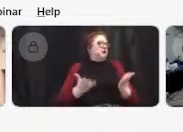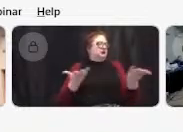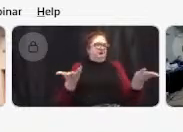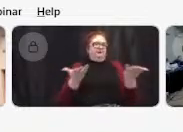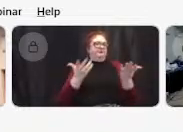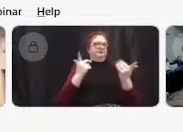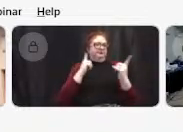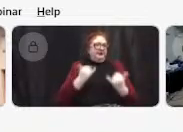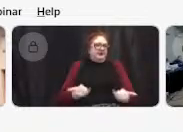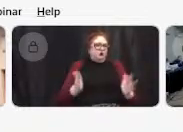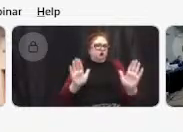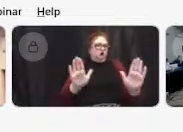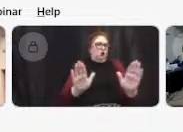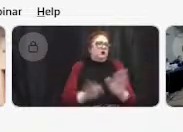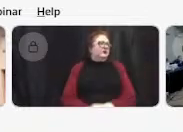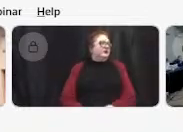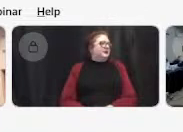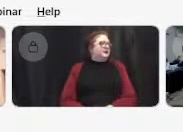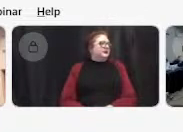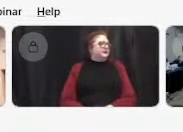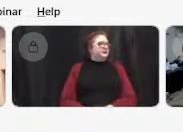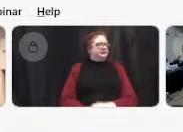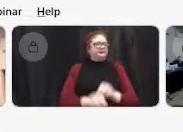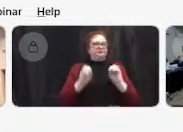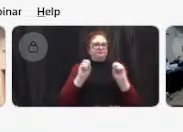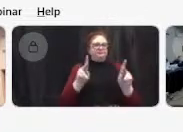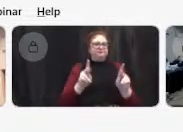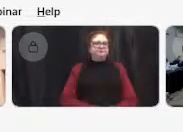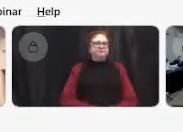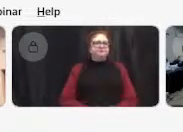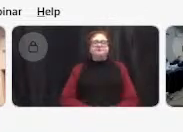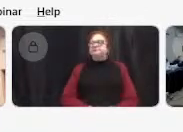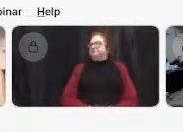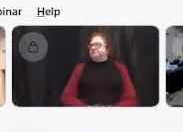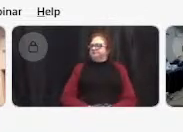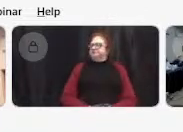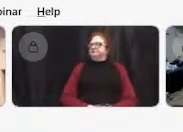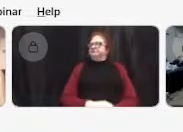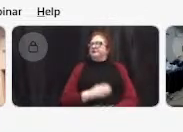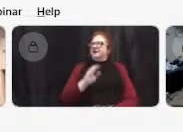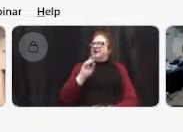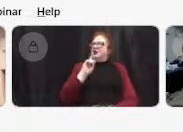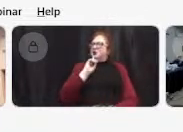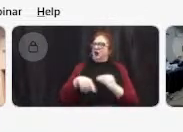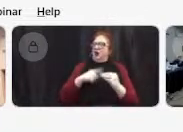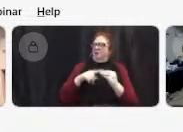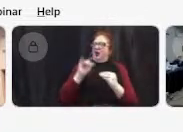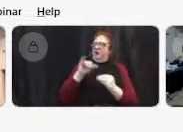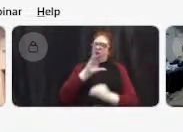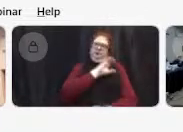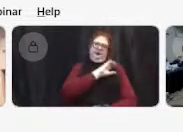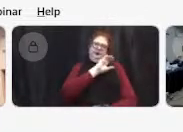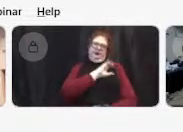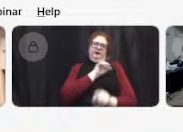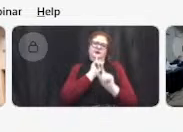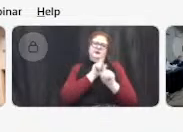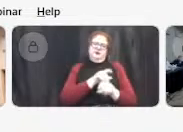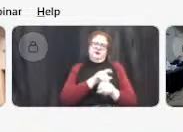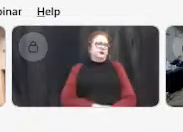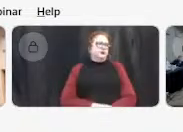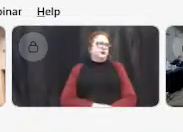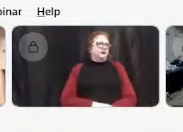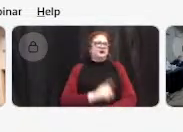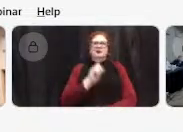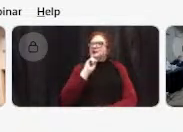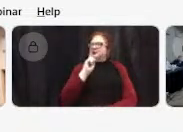Okay, so just to address the police report that was mentioned, there was an incident, I think it was